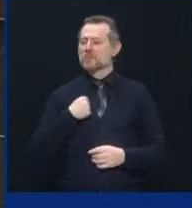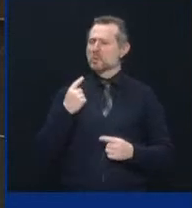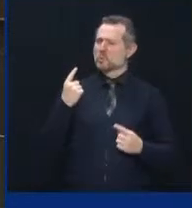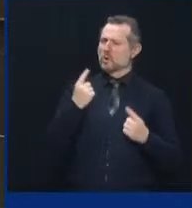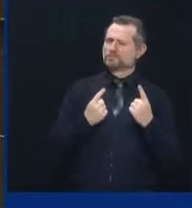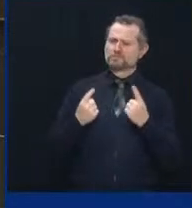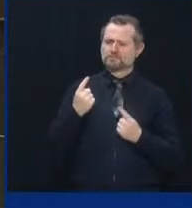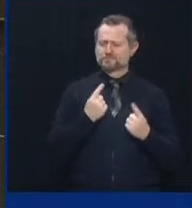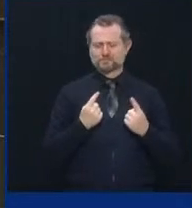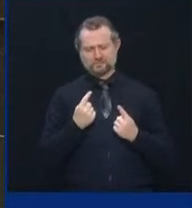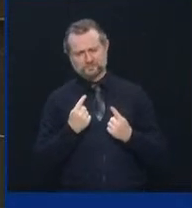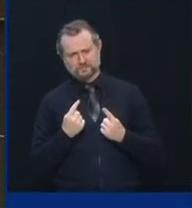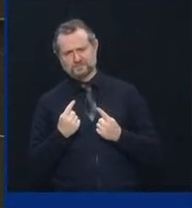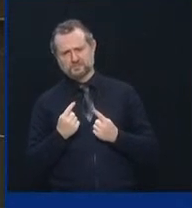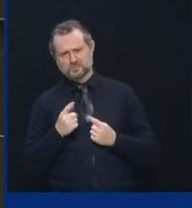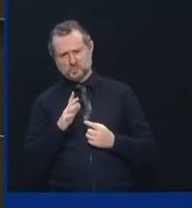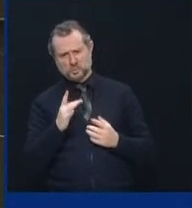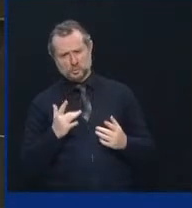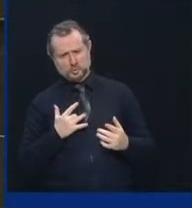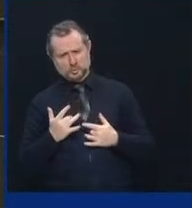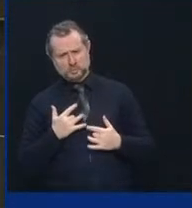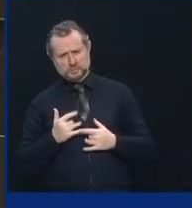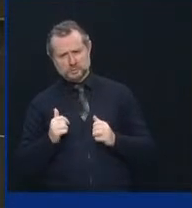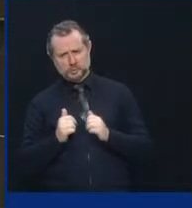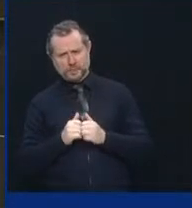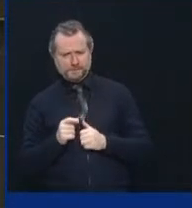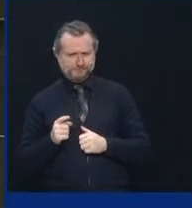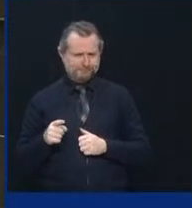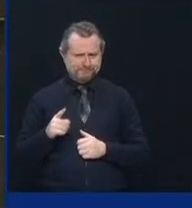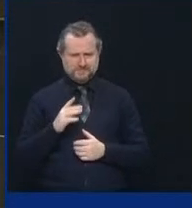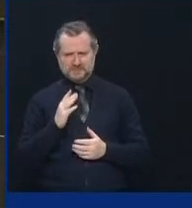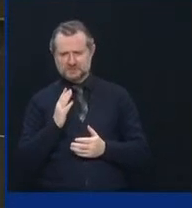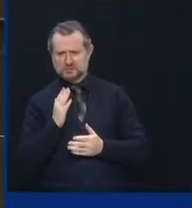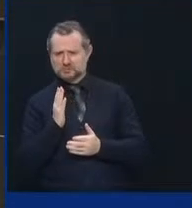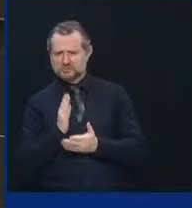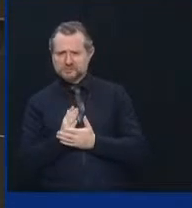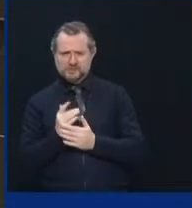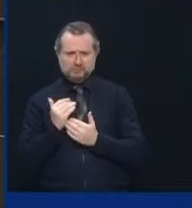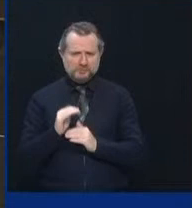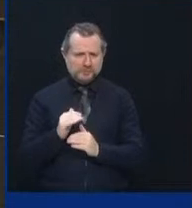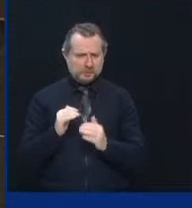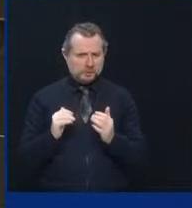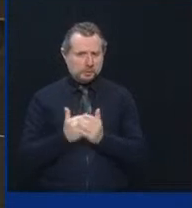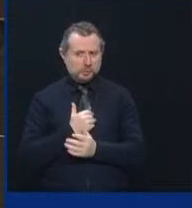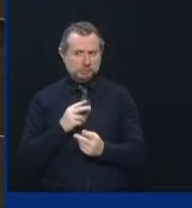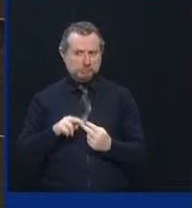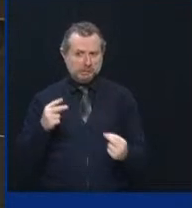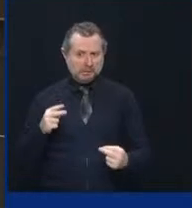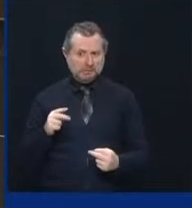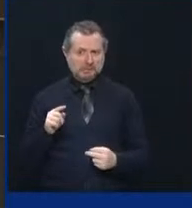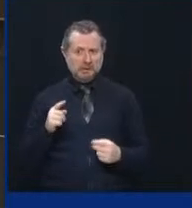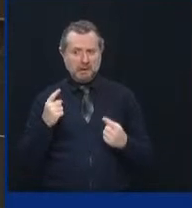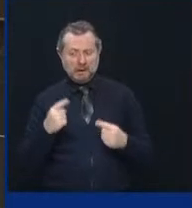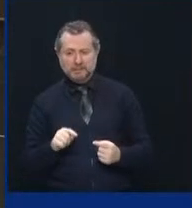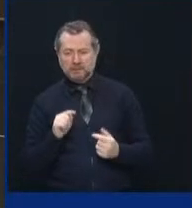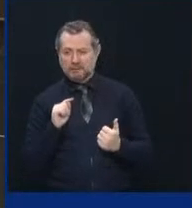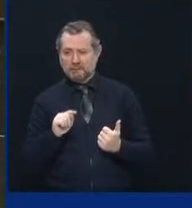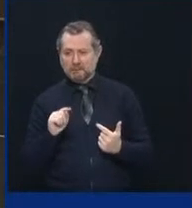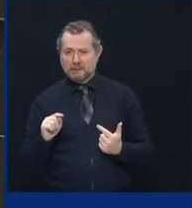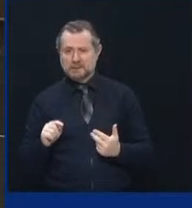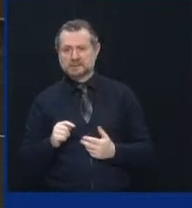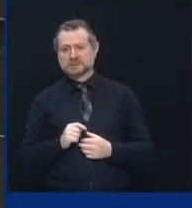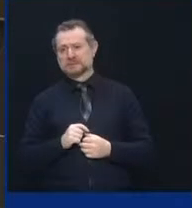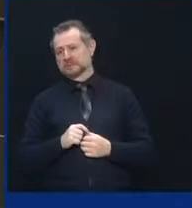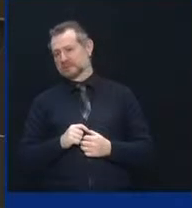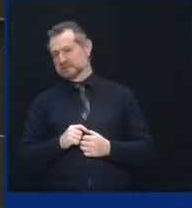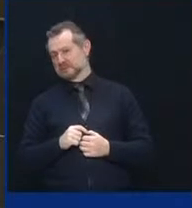lifting restrictions when we're seeing new, more contagious variants that you've called troubling, and given the fact that while